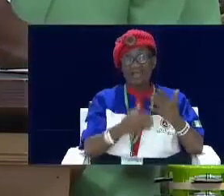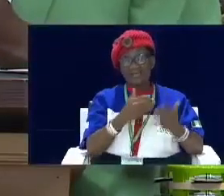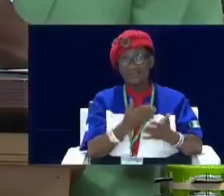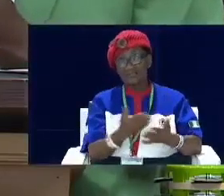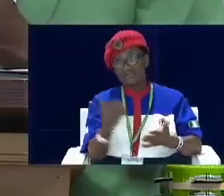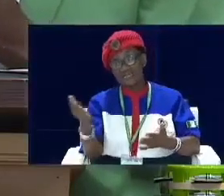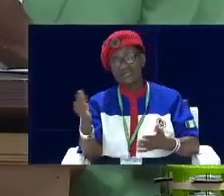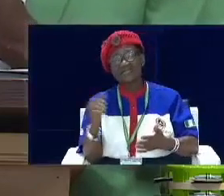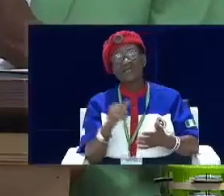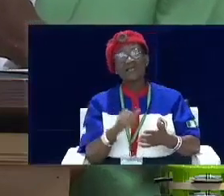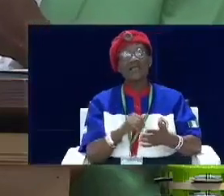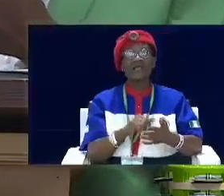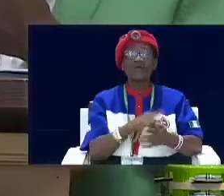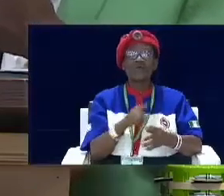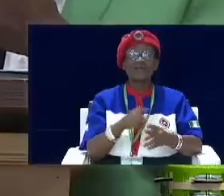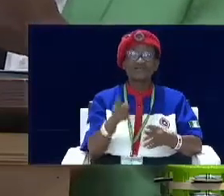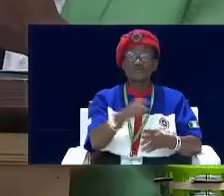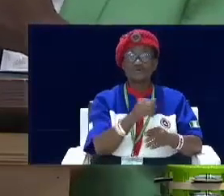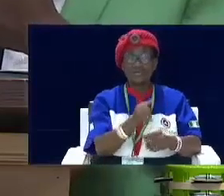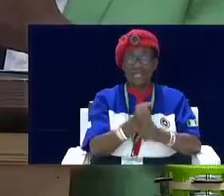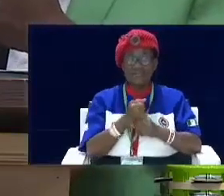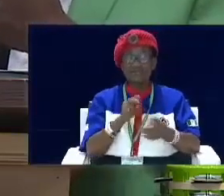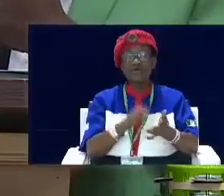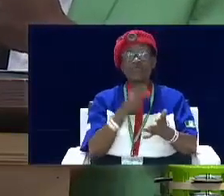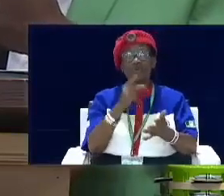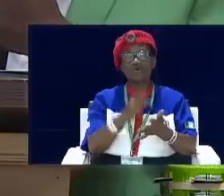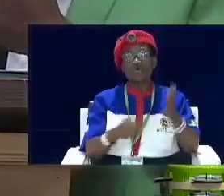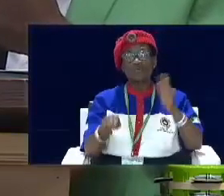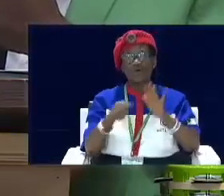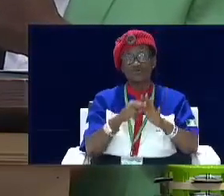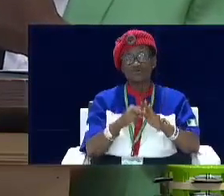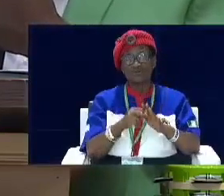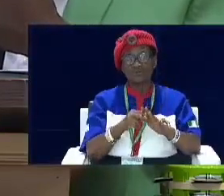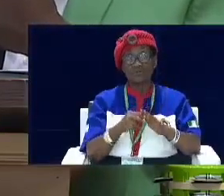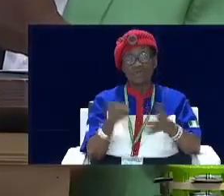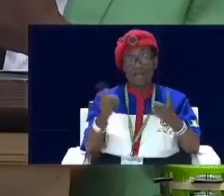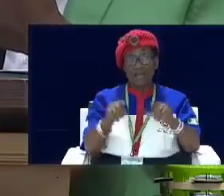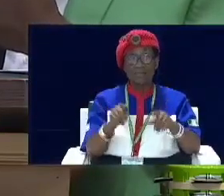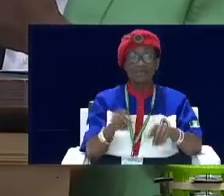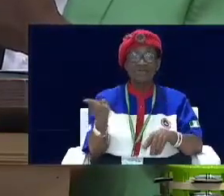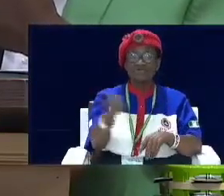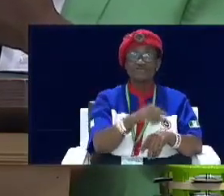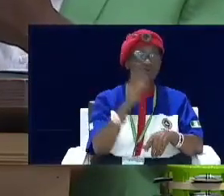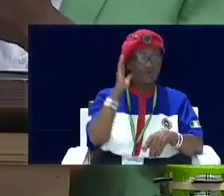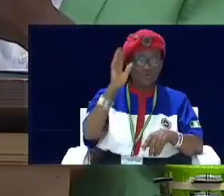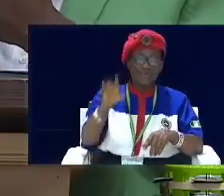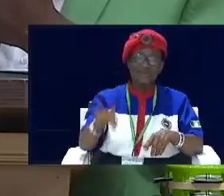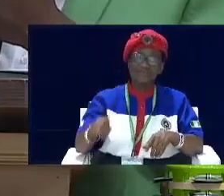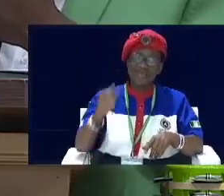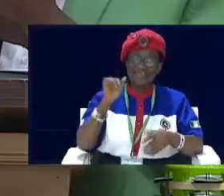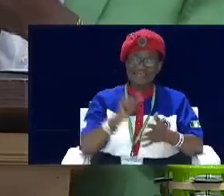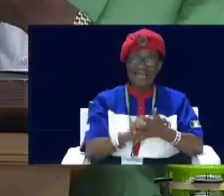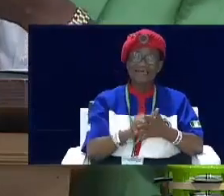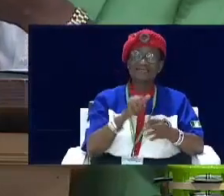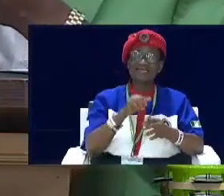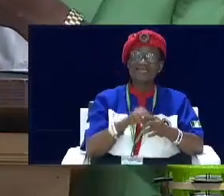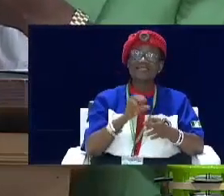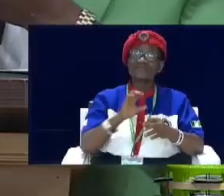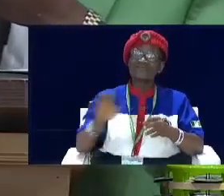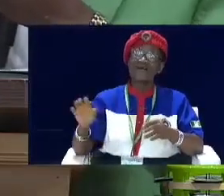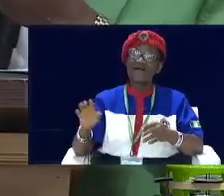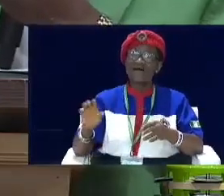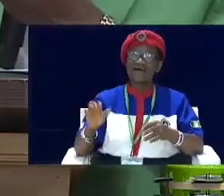double portion. You find that from verse 13 to 15 of 2 Kings chapter